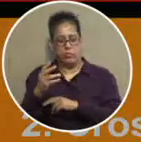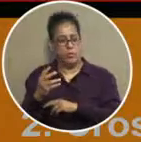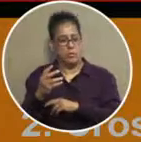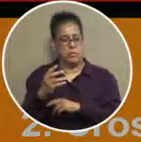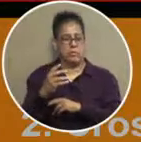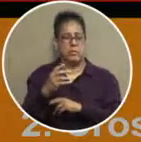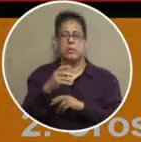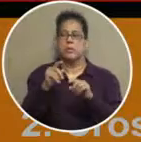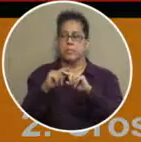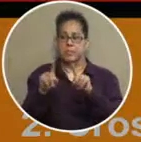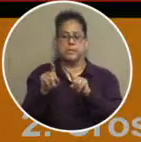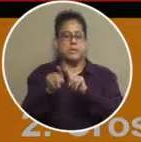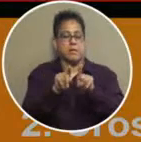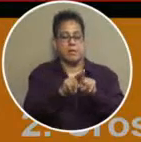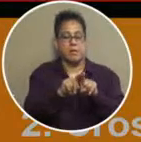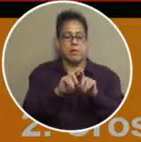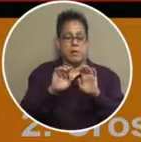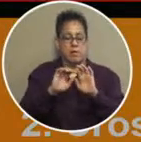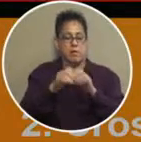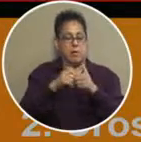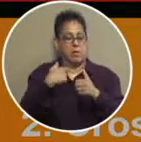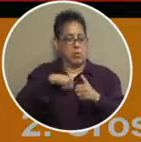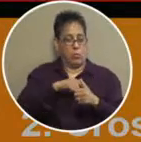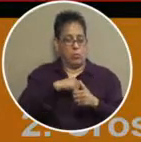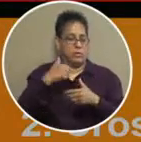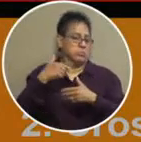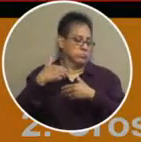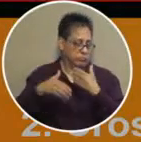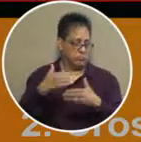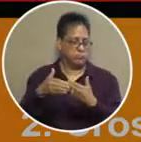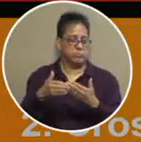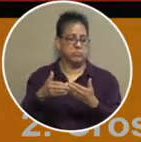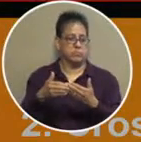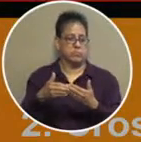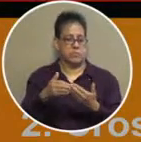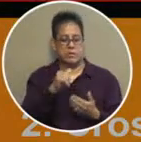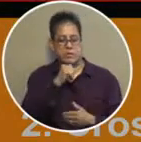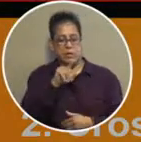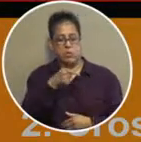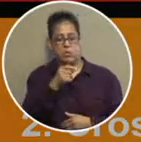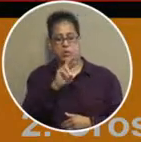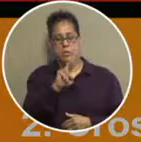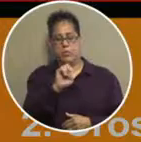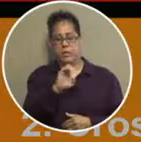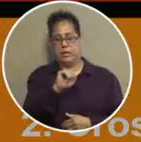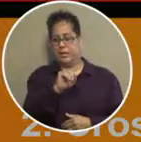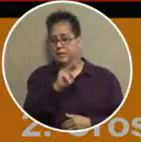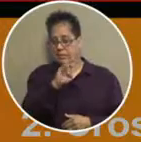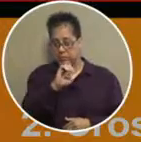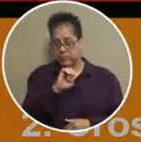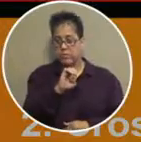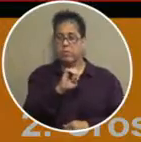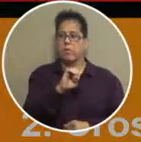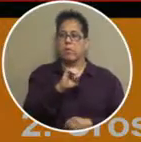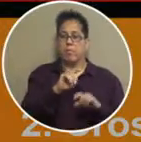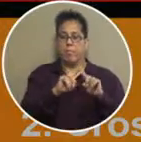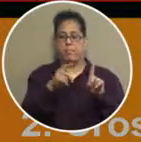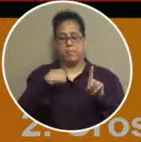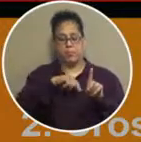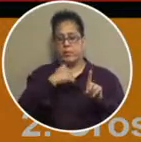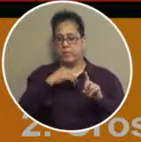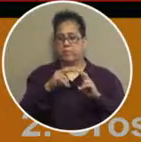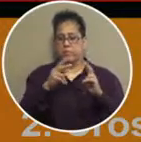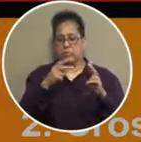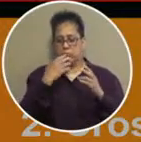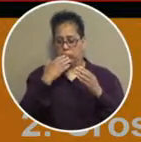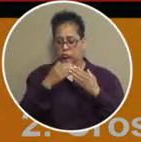effect in terms of how we're attacking the problem. We're not just reacting to things. And I think that we have an incredibly